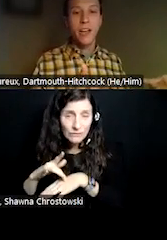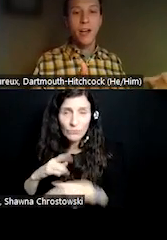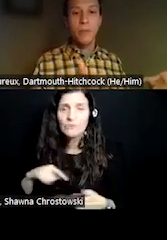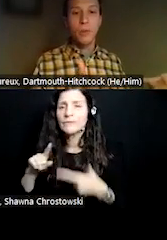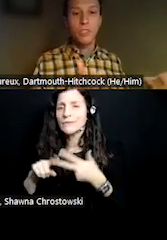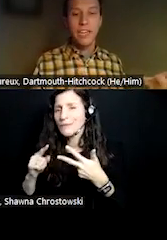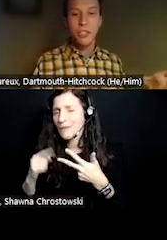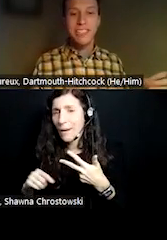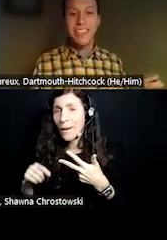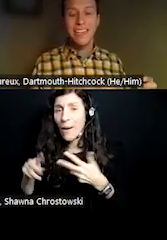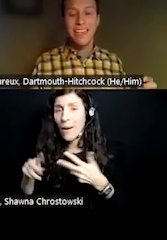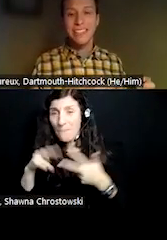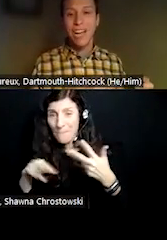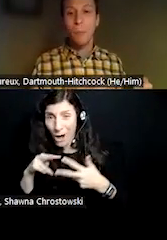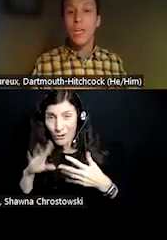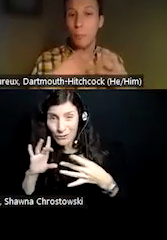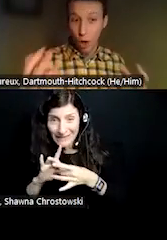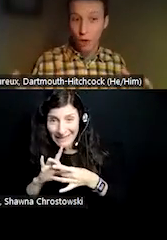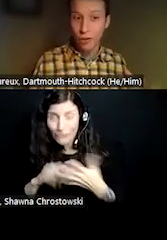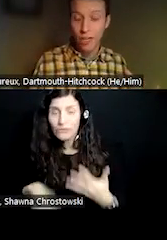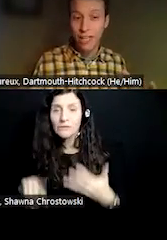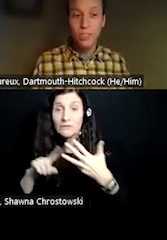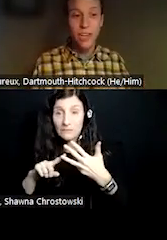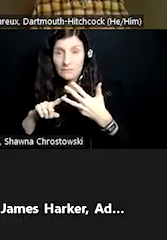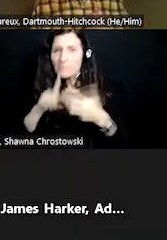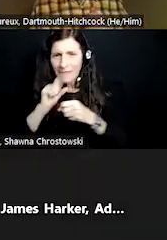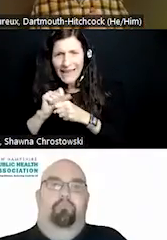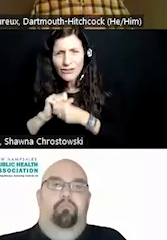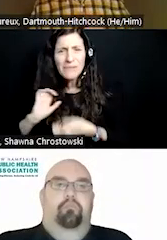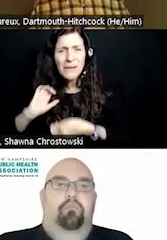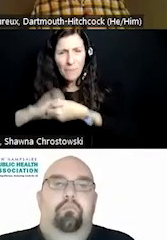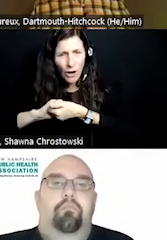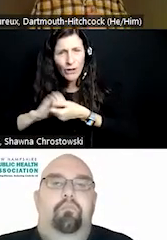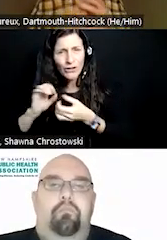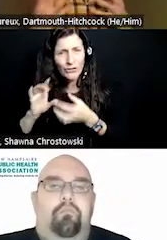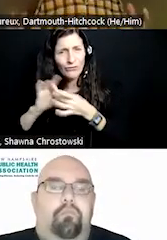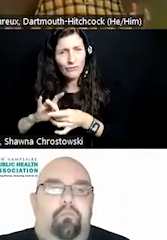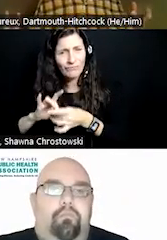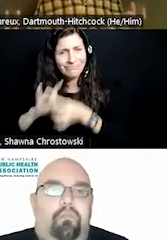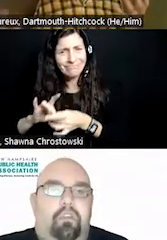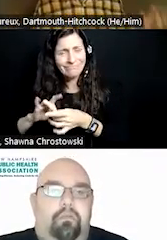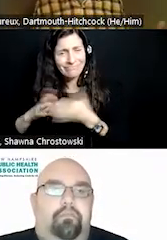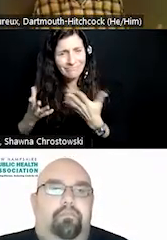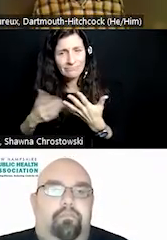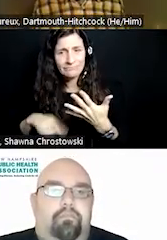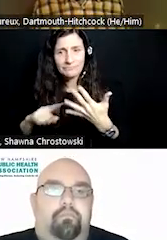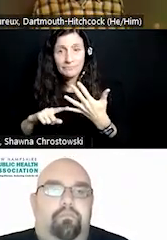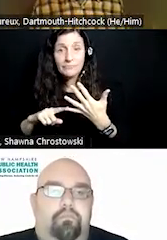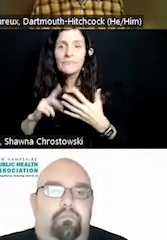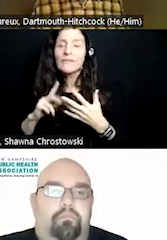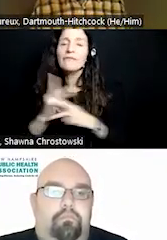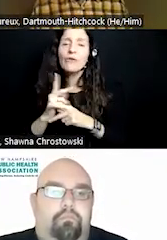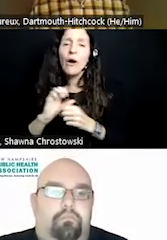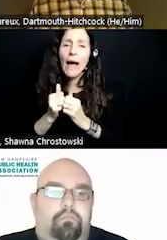monitoring those connections and being a partner in those connections, and then figuring out how to maintain access to